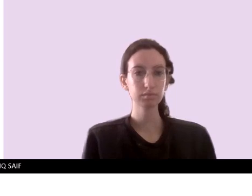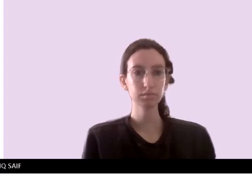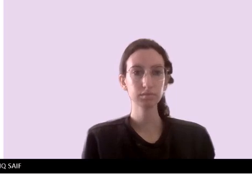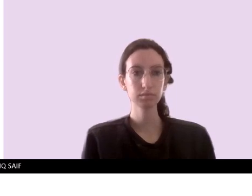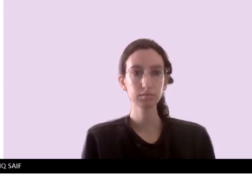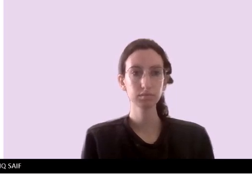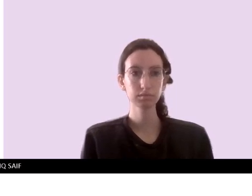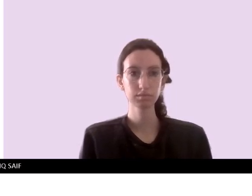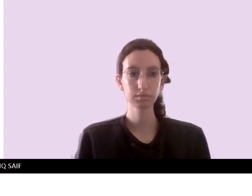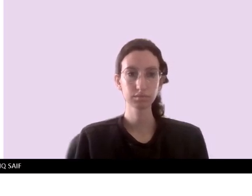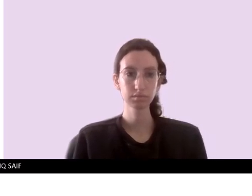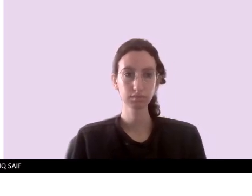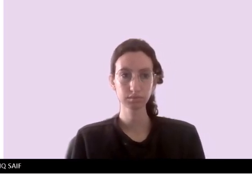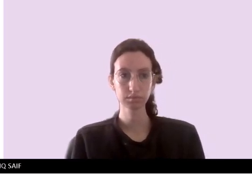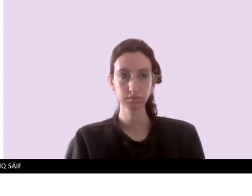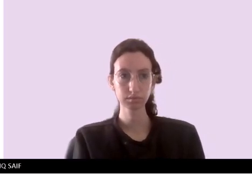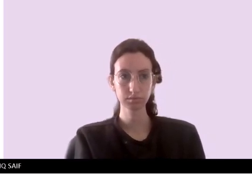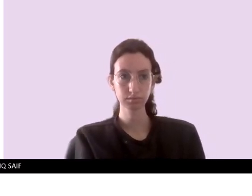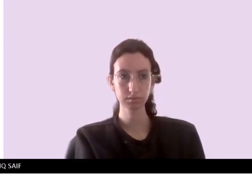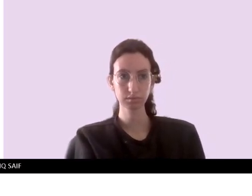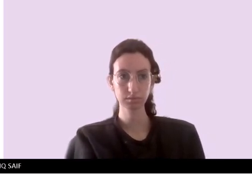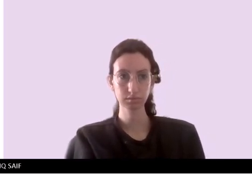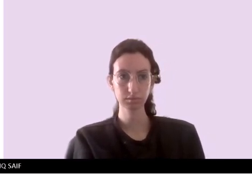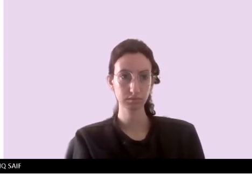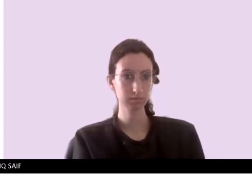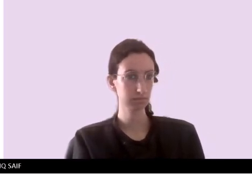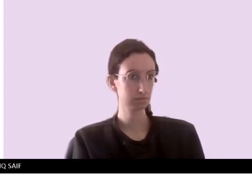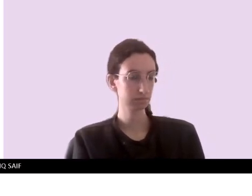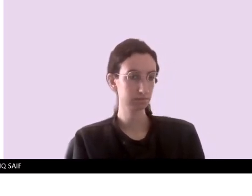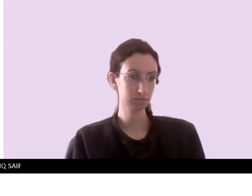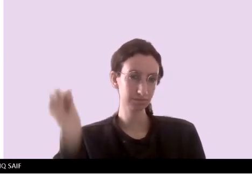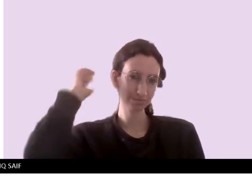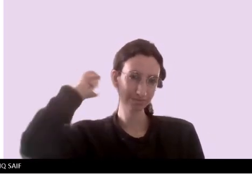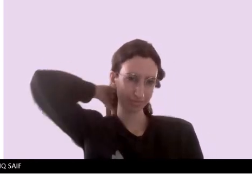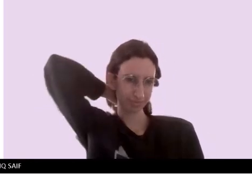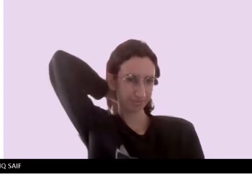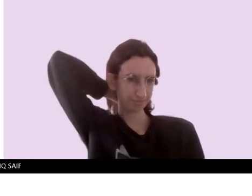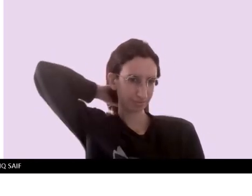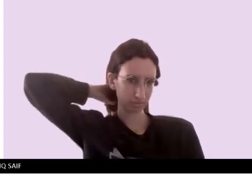execute operations in attoseconds, in hundreds of attoseconds actually,